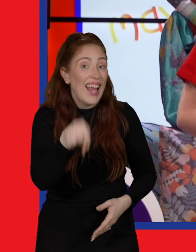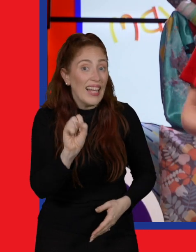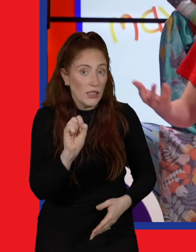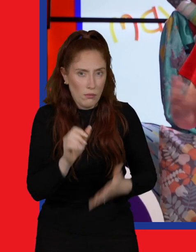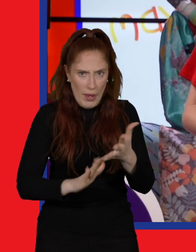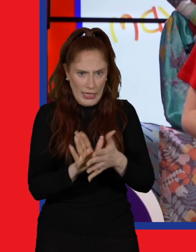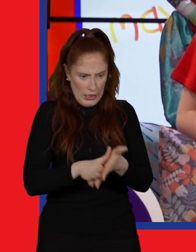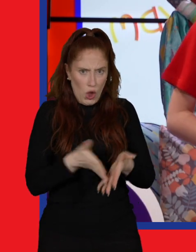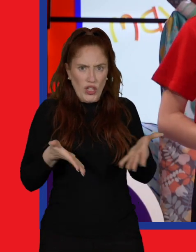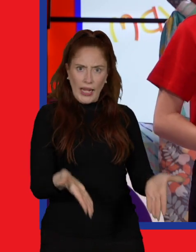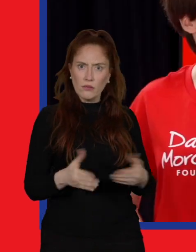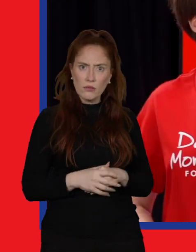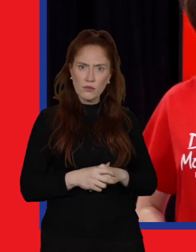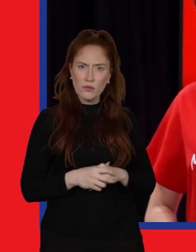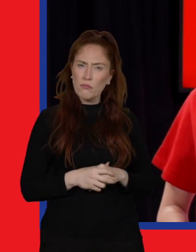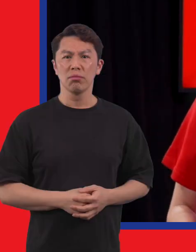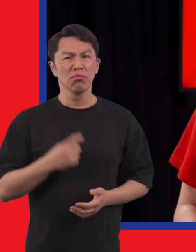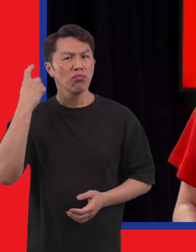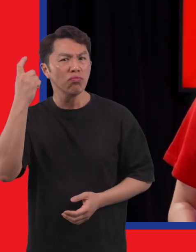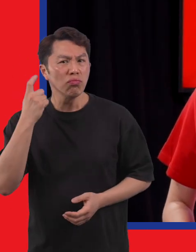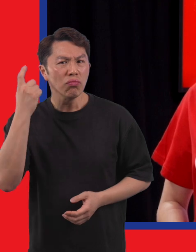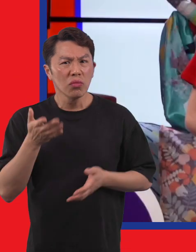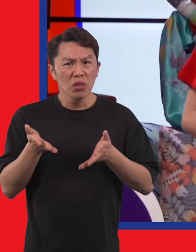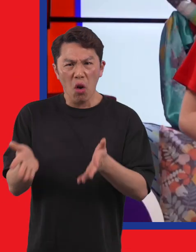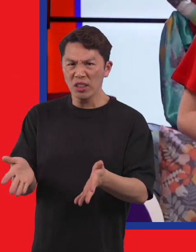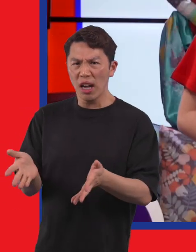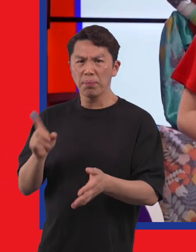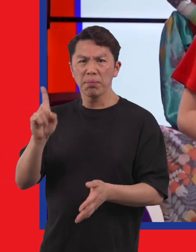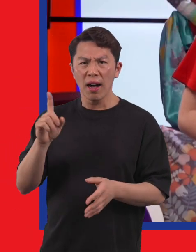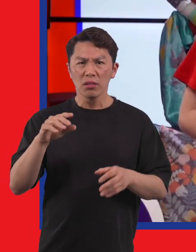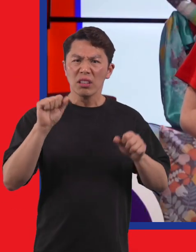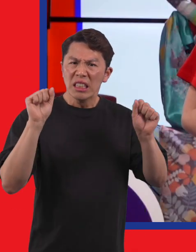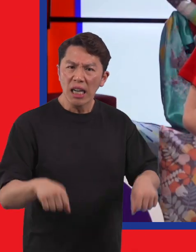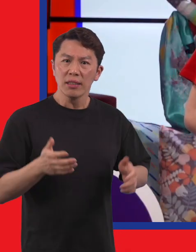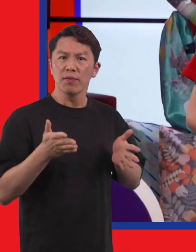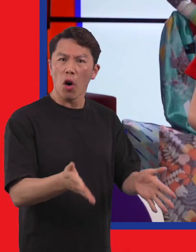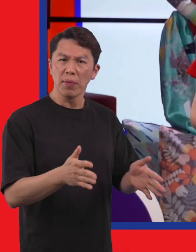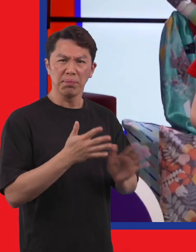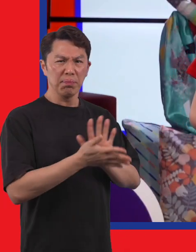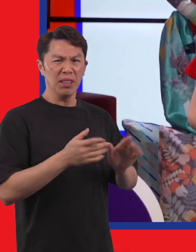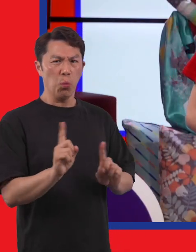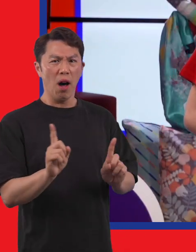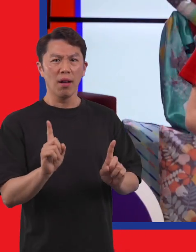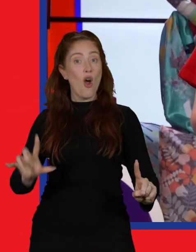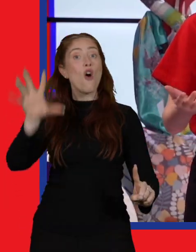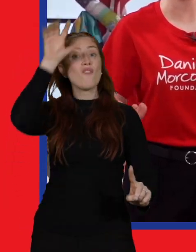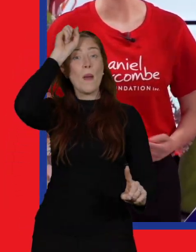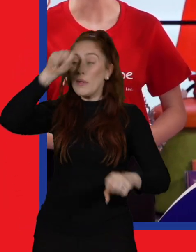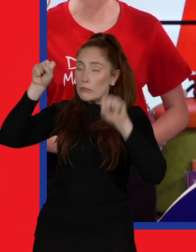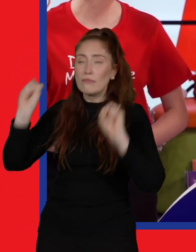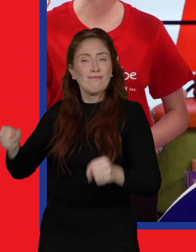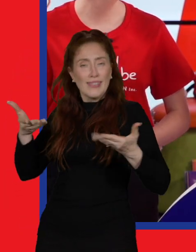hug you. You said yeah and gave me permission. You might be wondering, what is the difference with enthusiastic and affirmative consent?